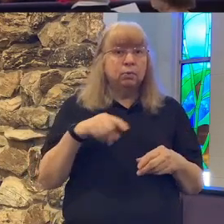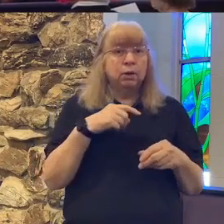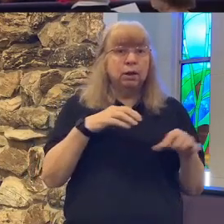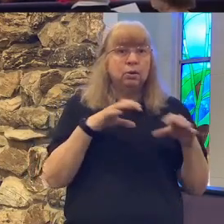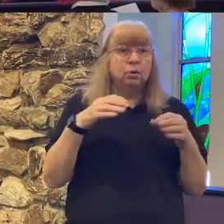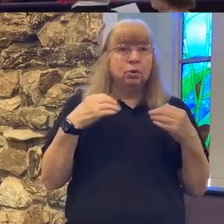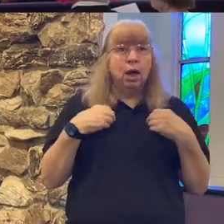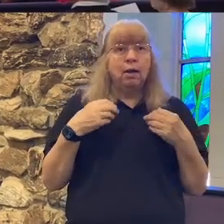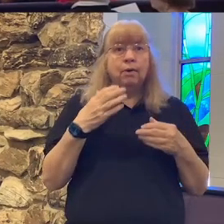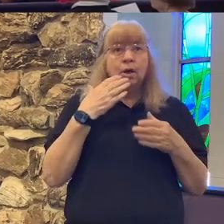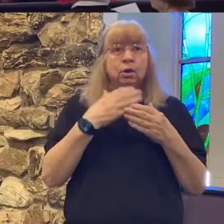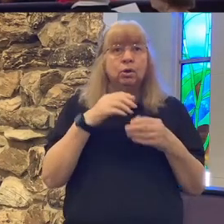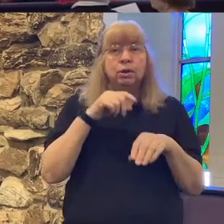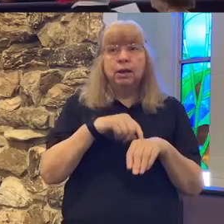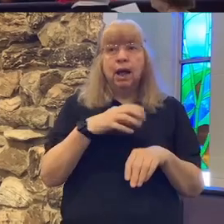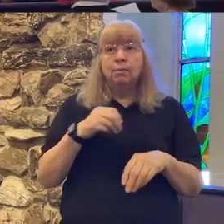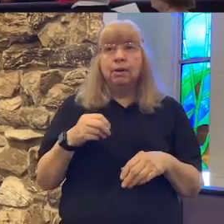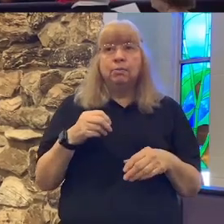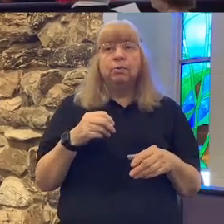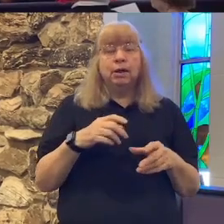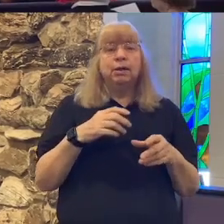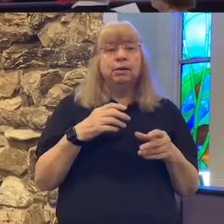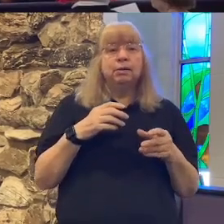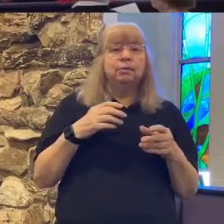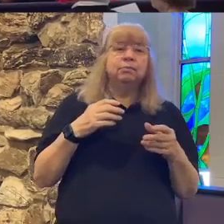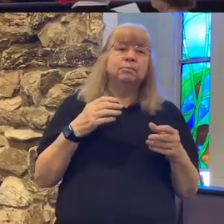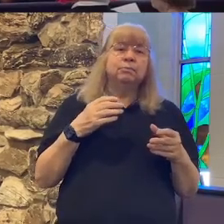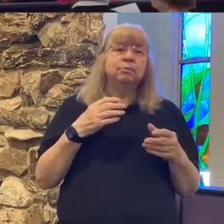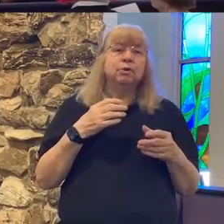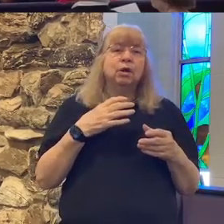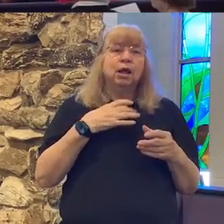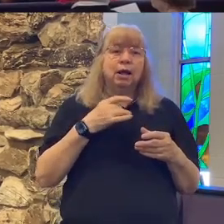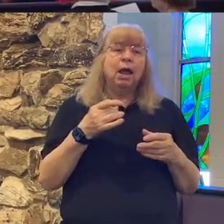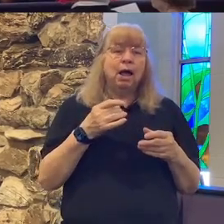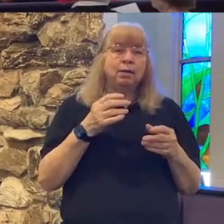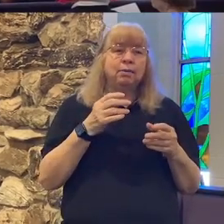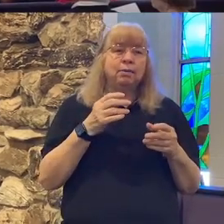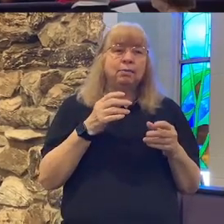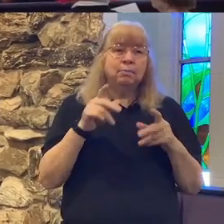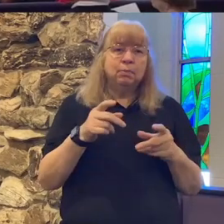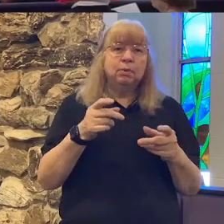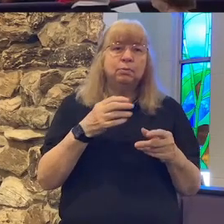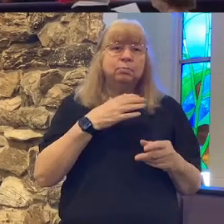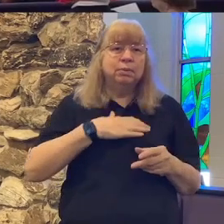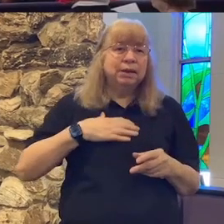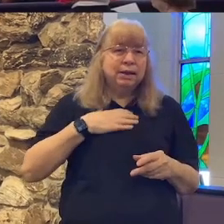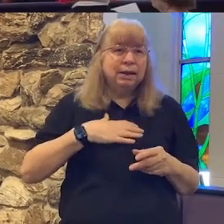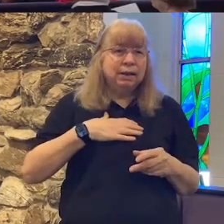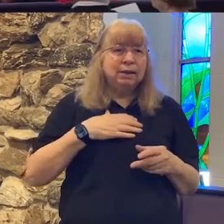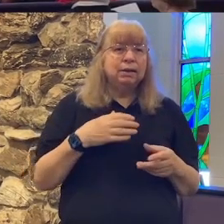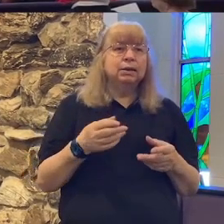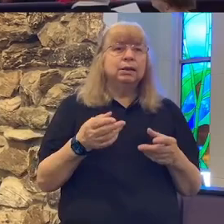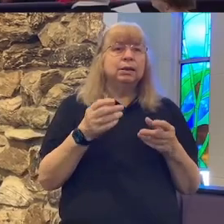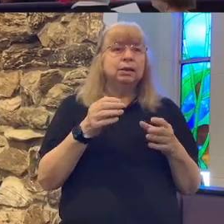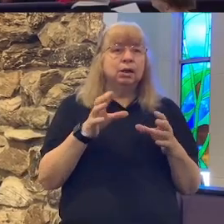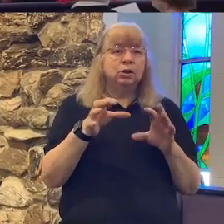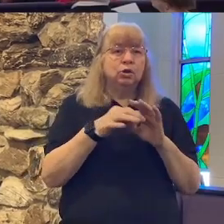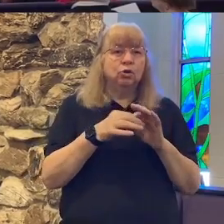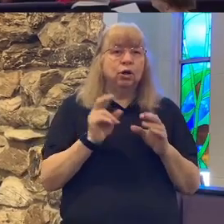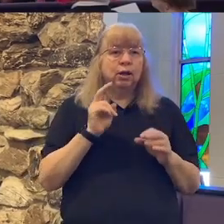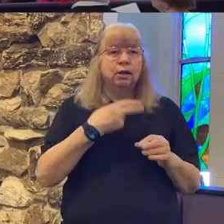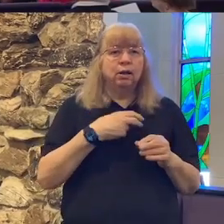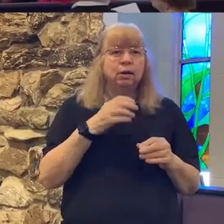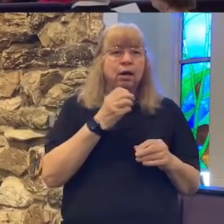it. We get to admire each other's work. So please, please feel free to join us Saturday, 1